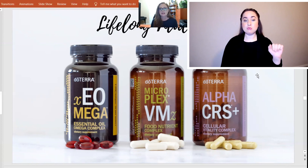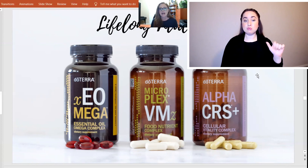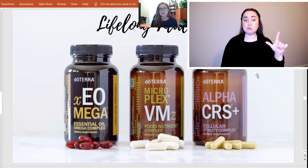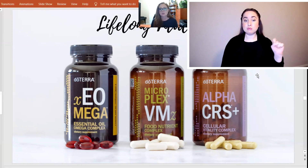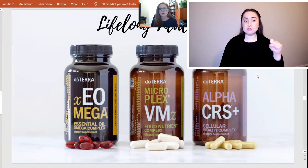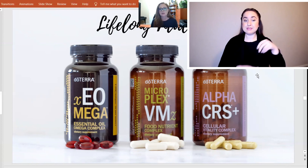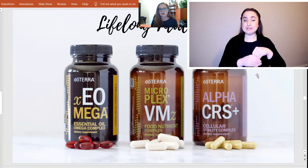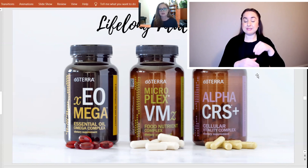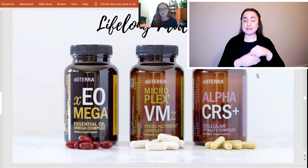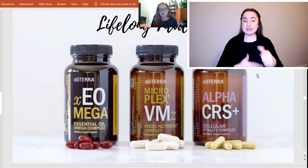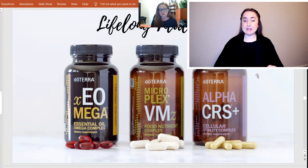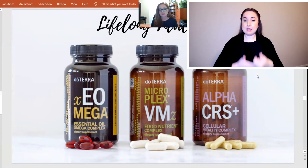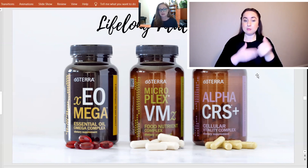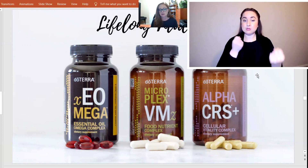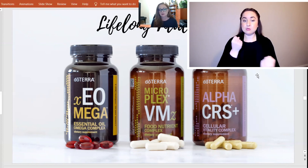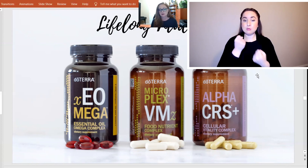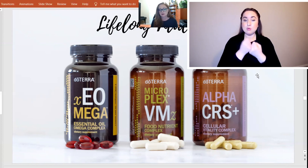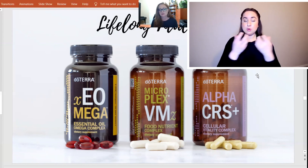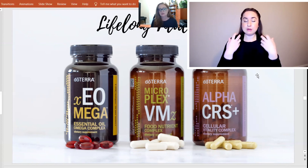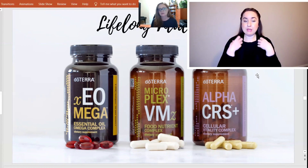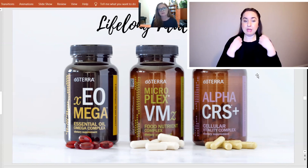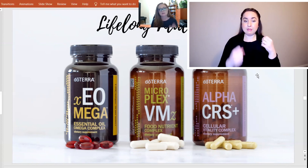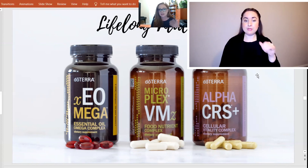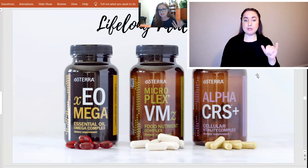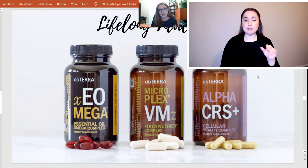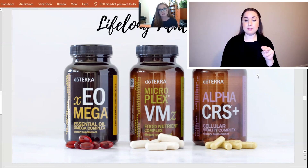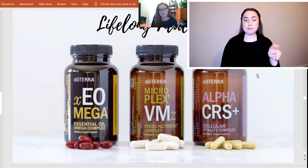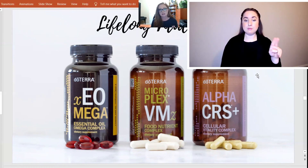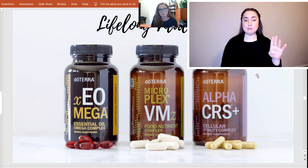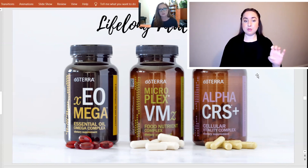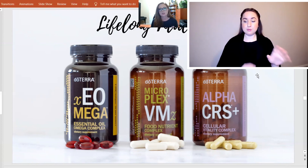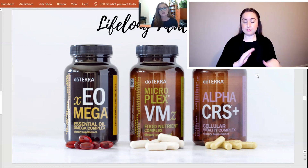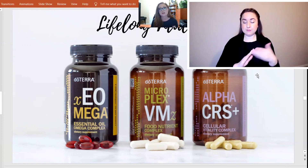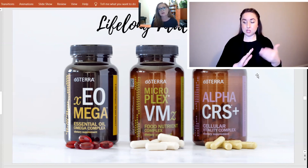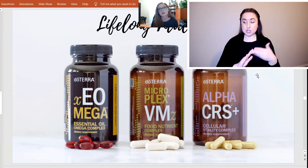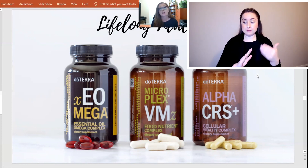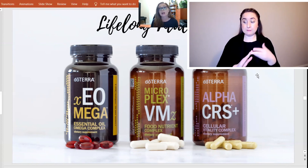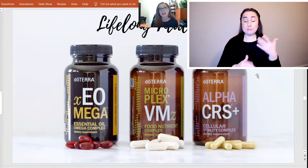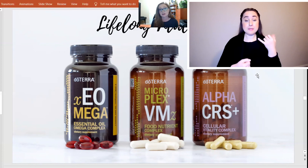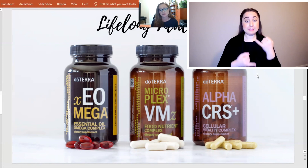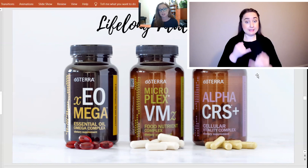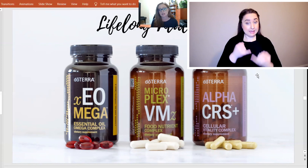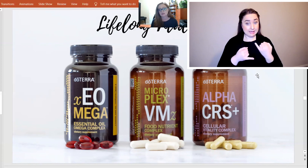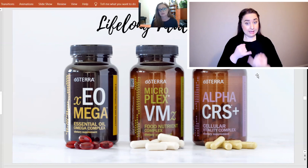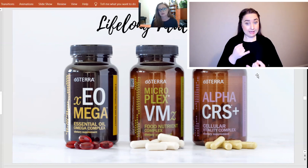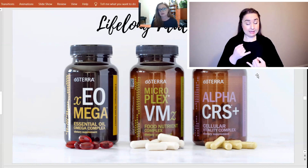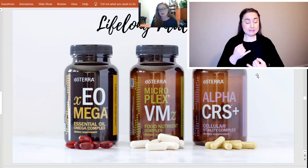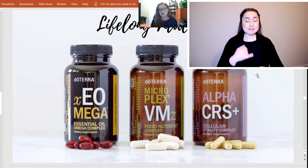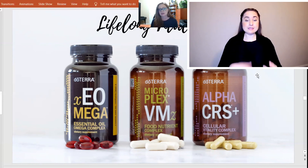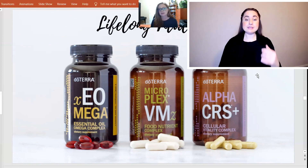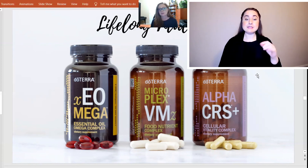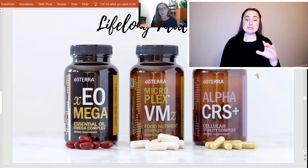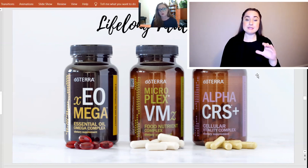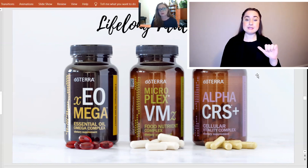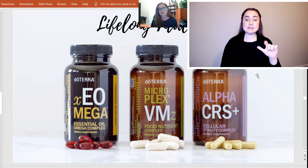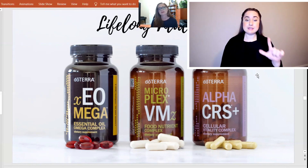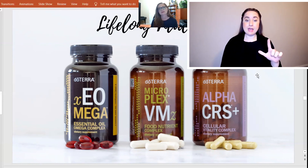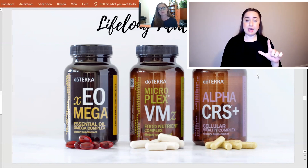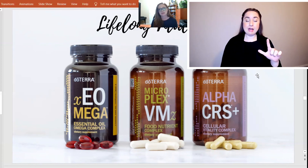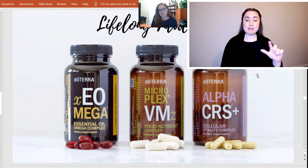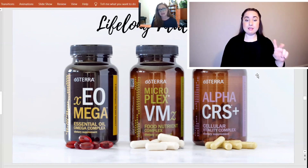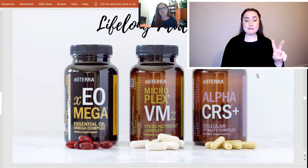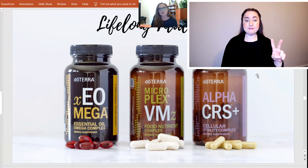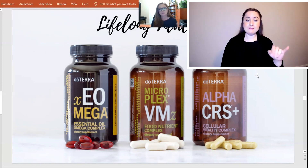The last one there is our cellular vitality, which is cellular energy, supports